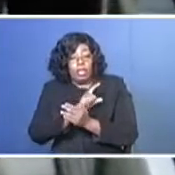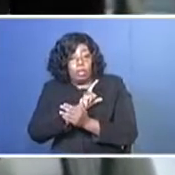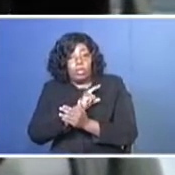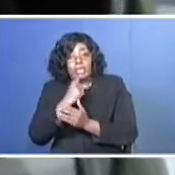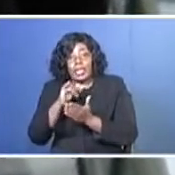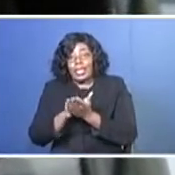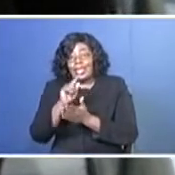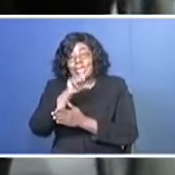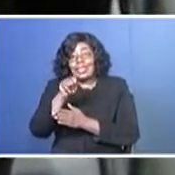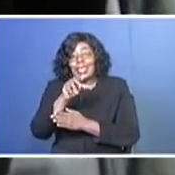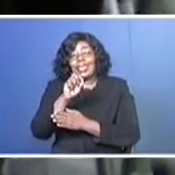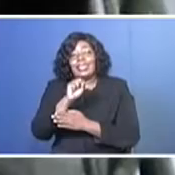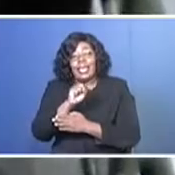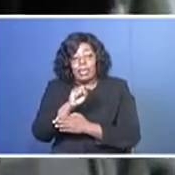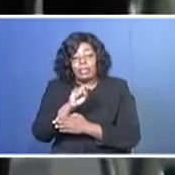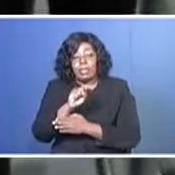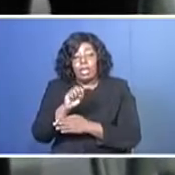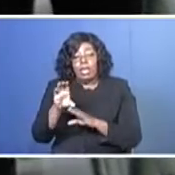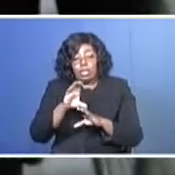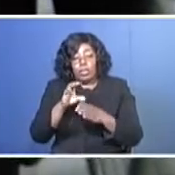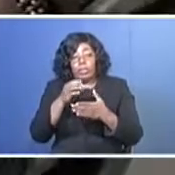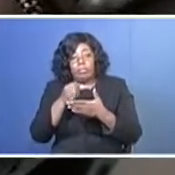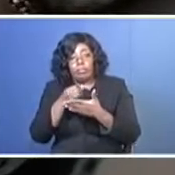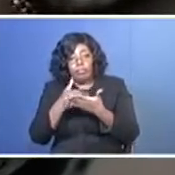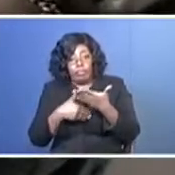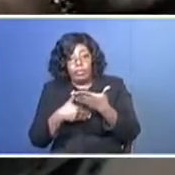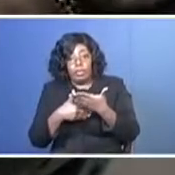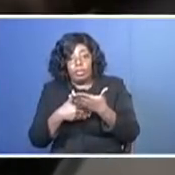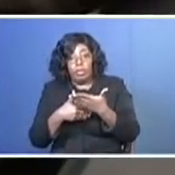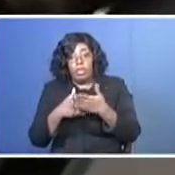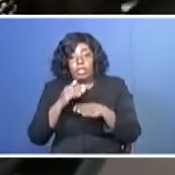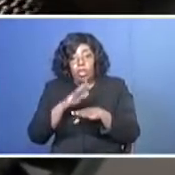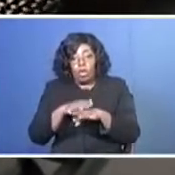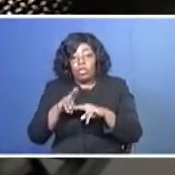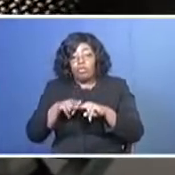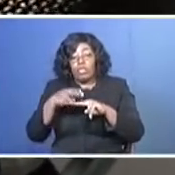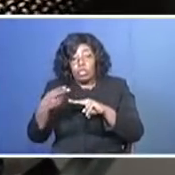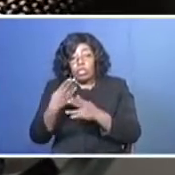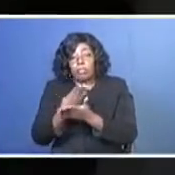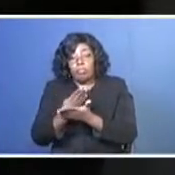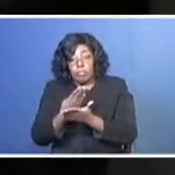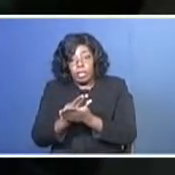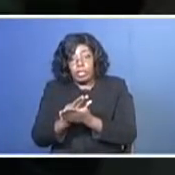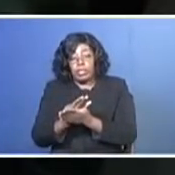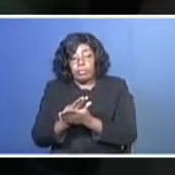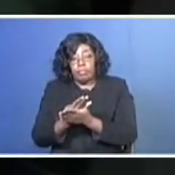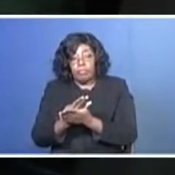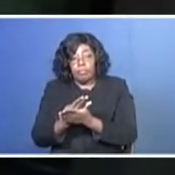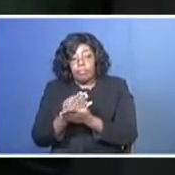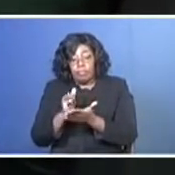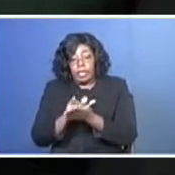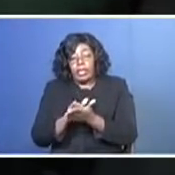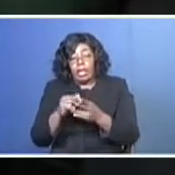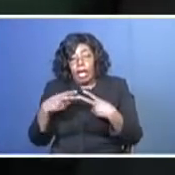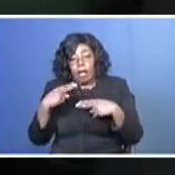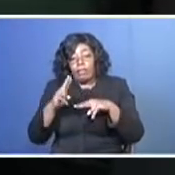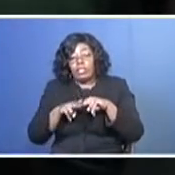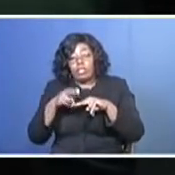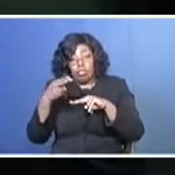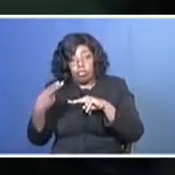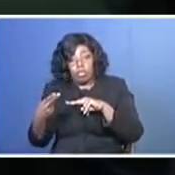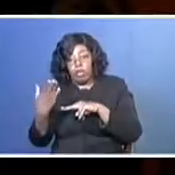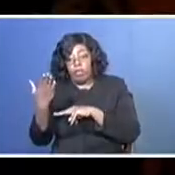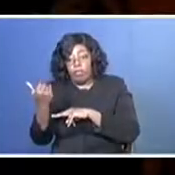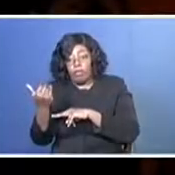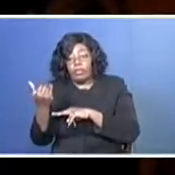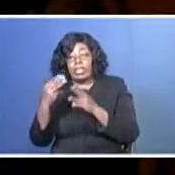that ZNS is still carrying out its mandate despite operating on a reduced budget that was slashed from some $15 million down